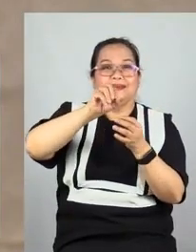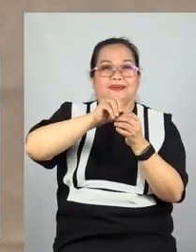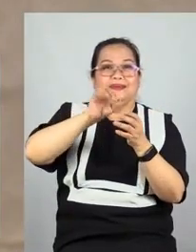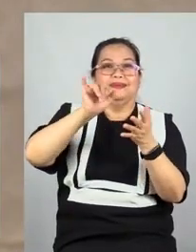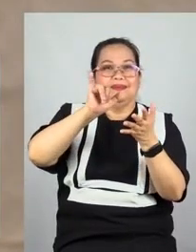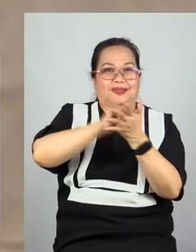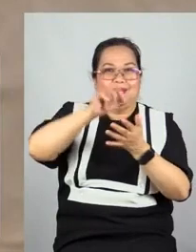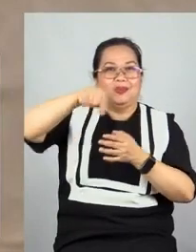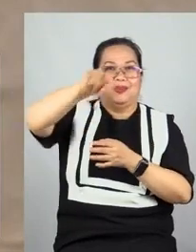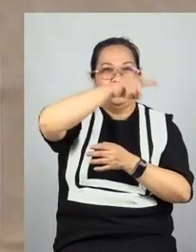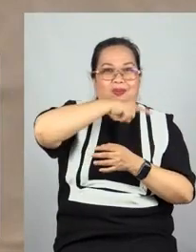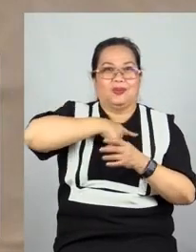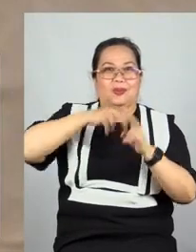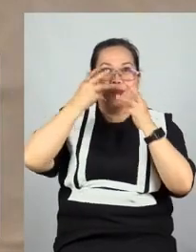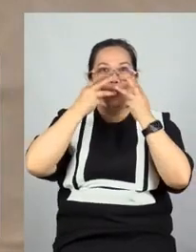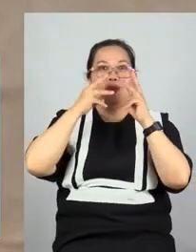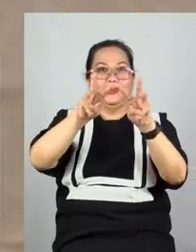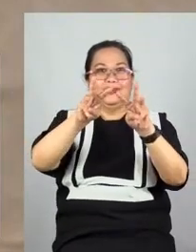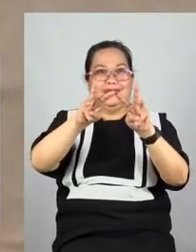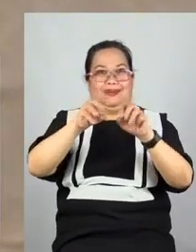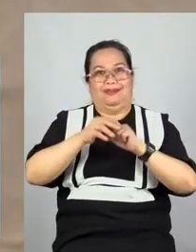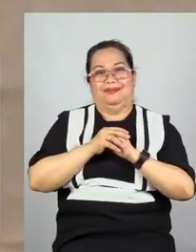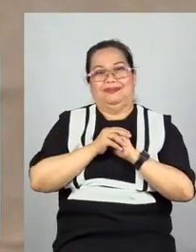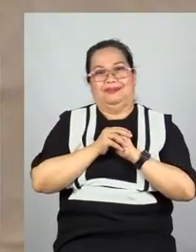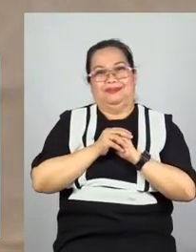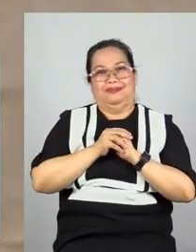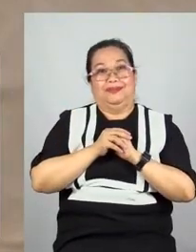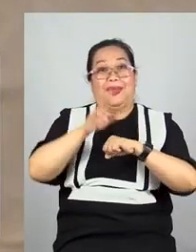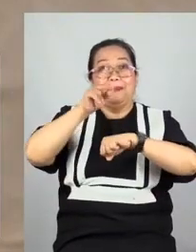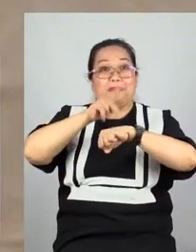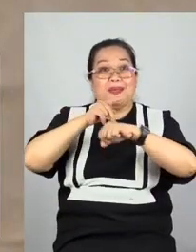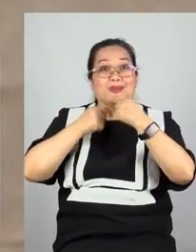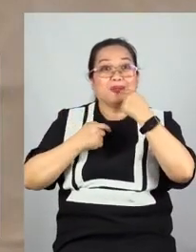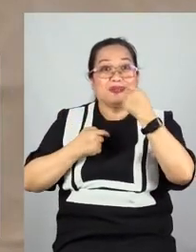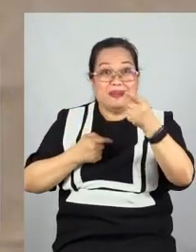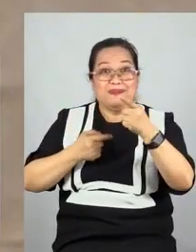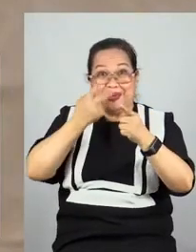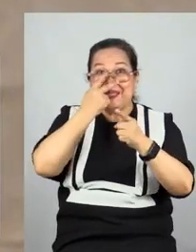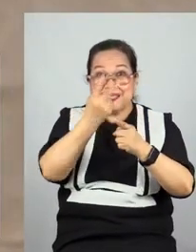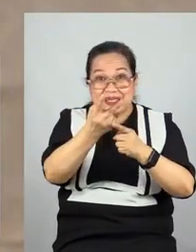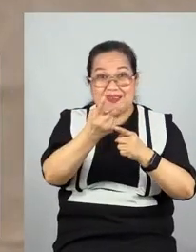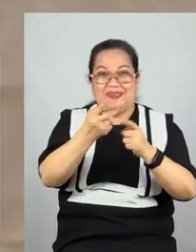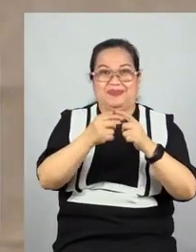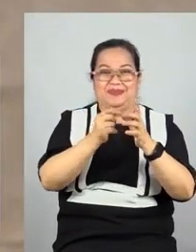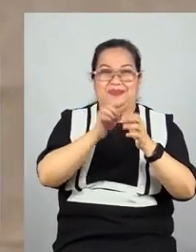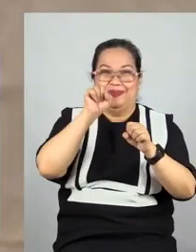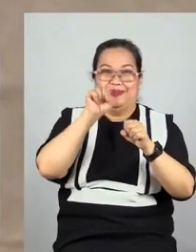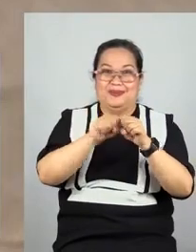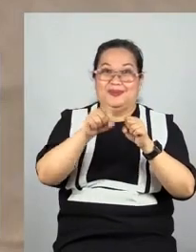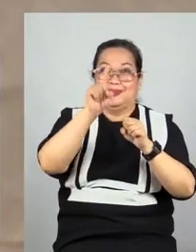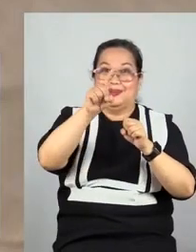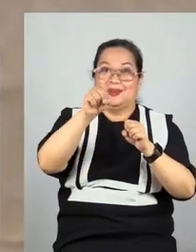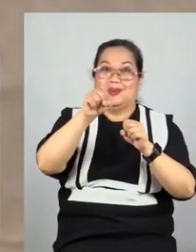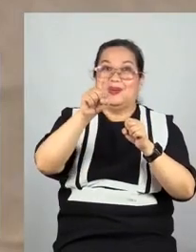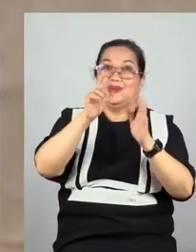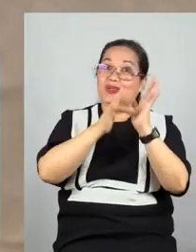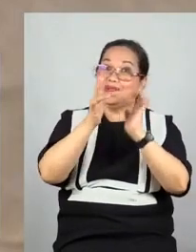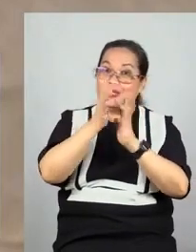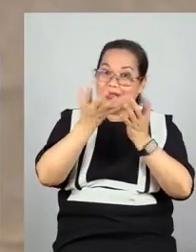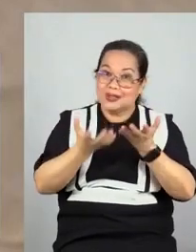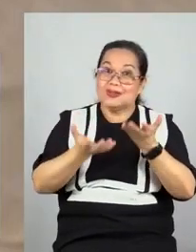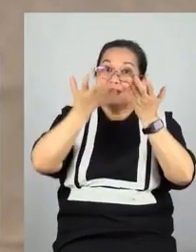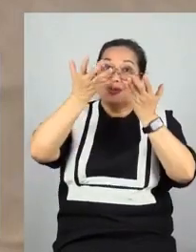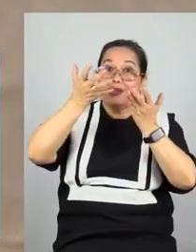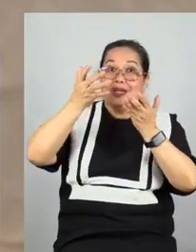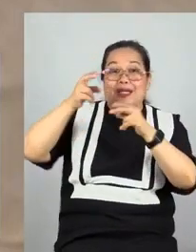that we all are witnesses, sabi ni Pedro. Being therefore exalted at the right